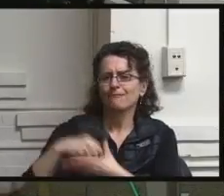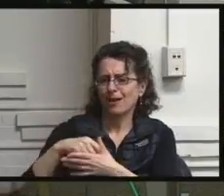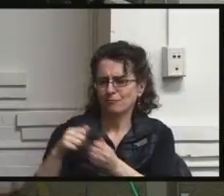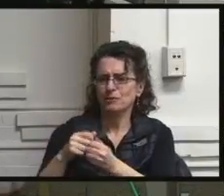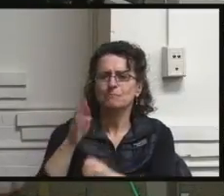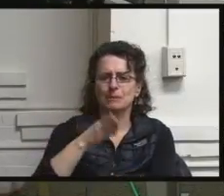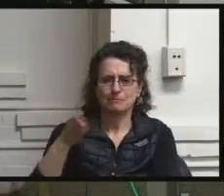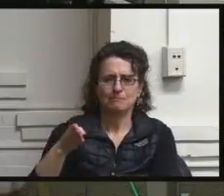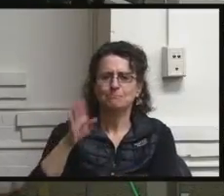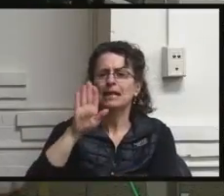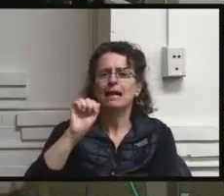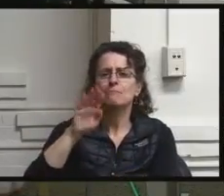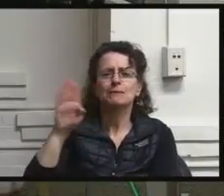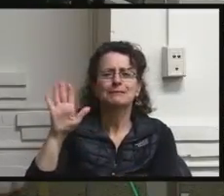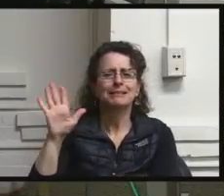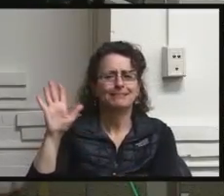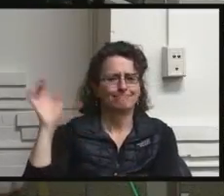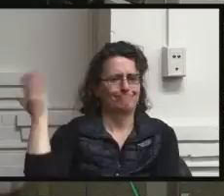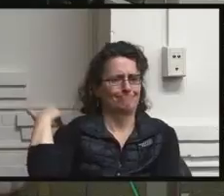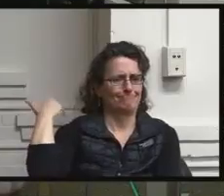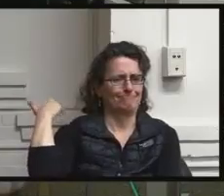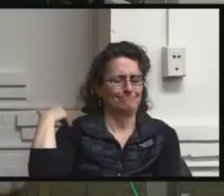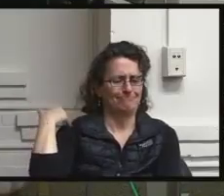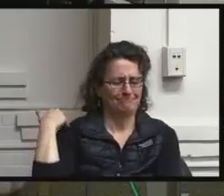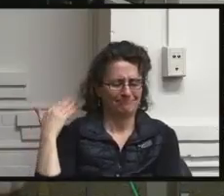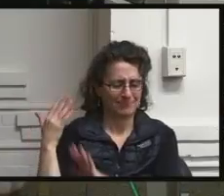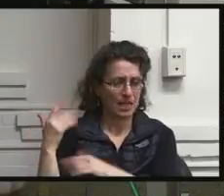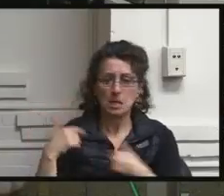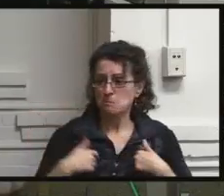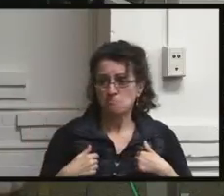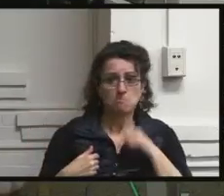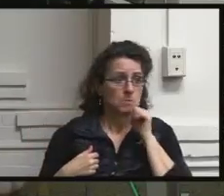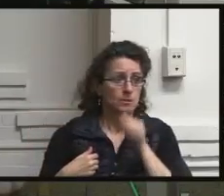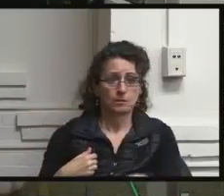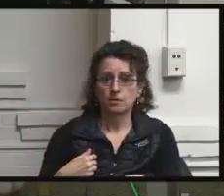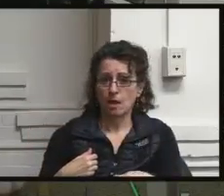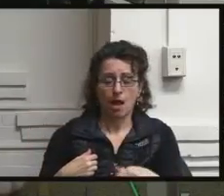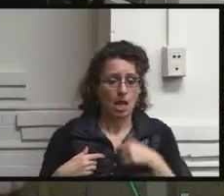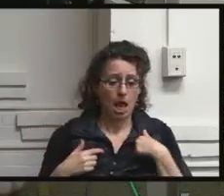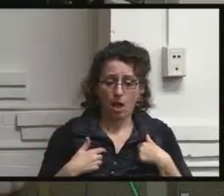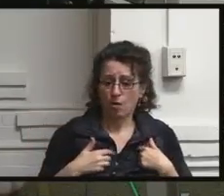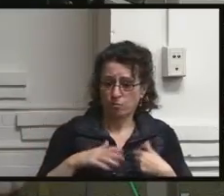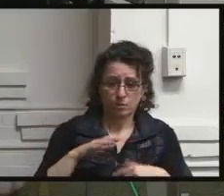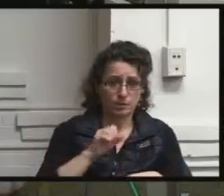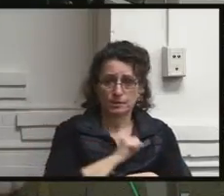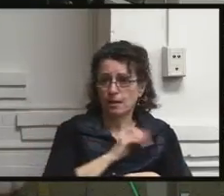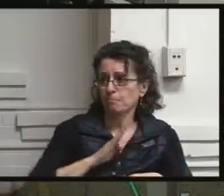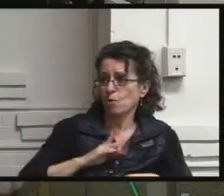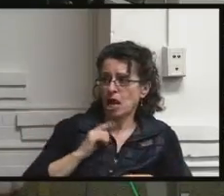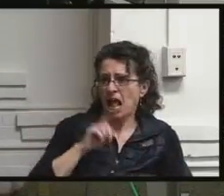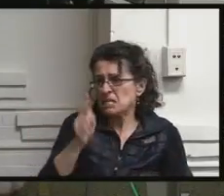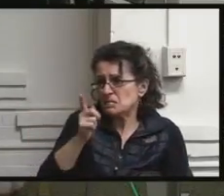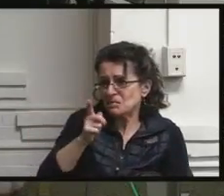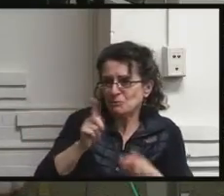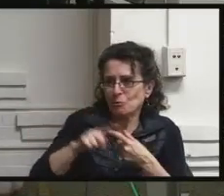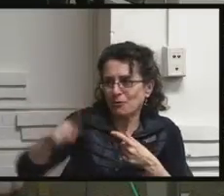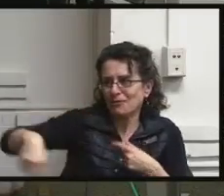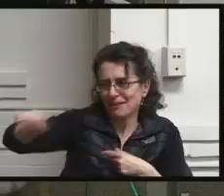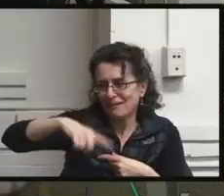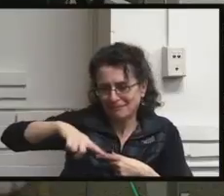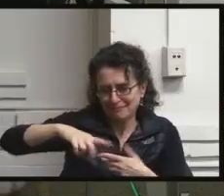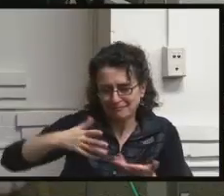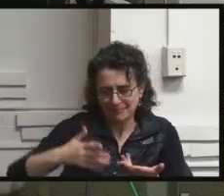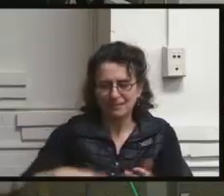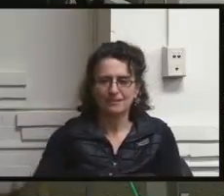started. I certainly wasn't on the board. I sat over there and held them accountable. But at some point,